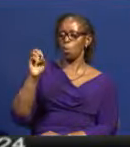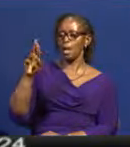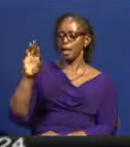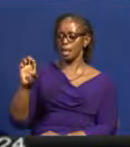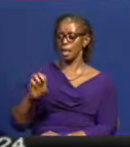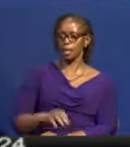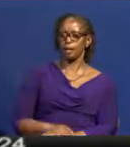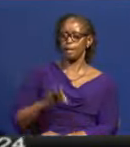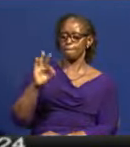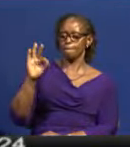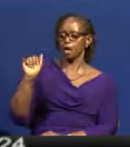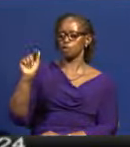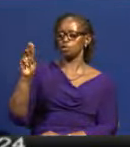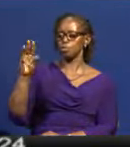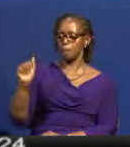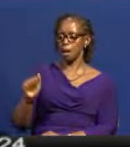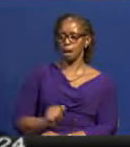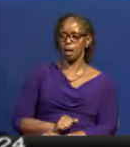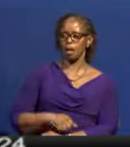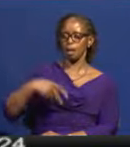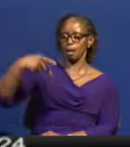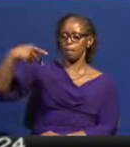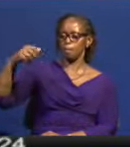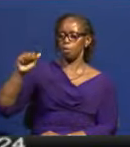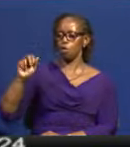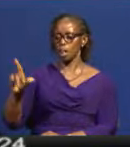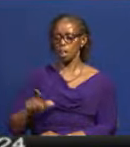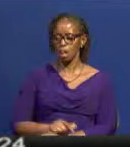Fatuma Mohamed, Paul Abuor,